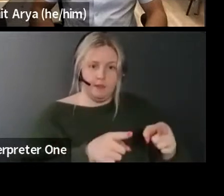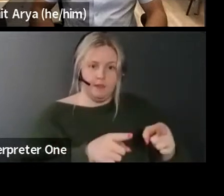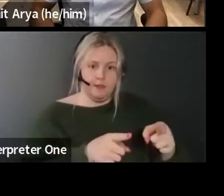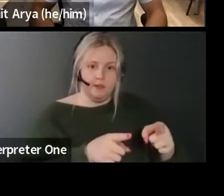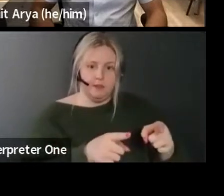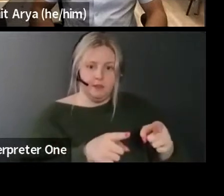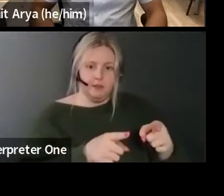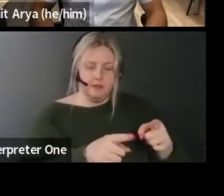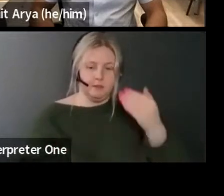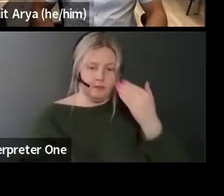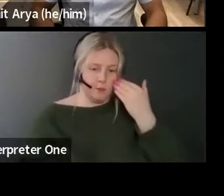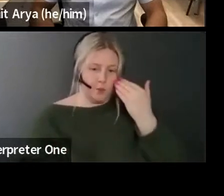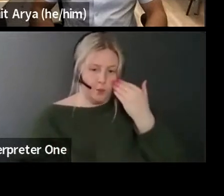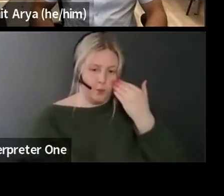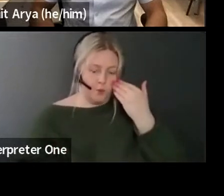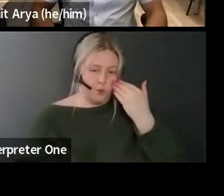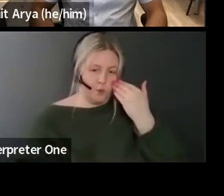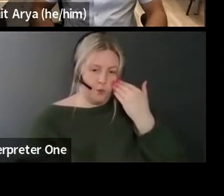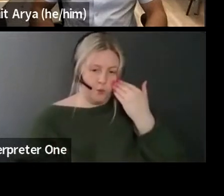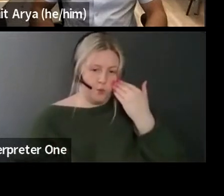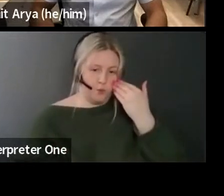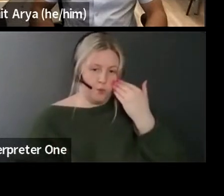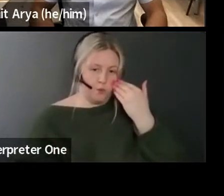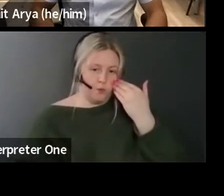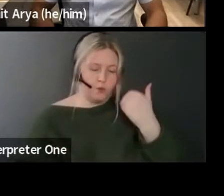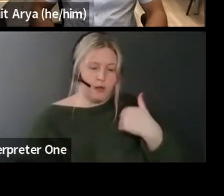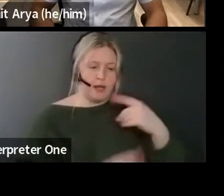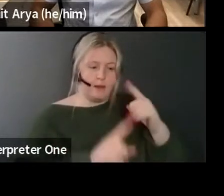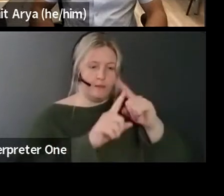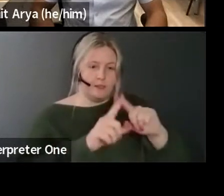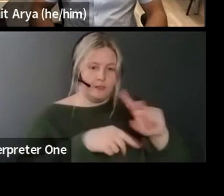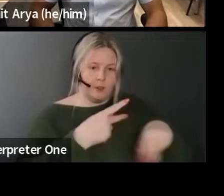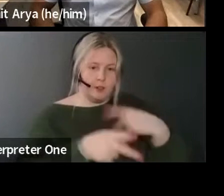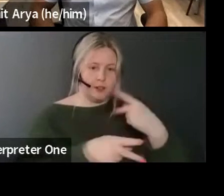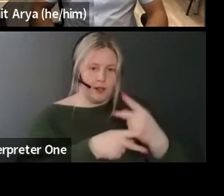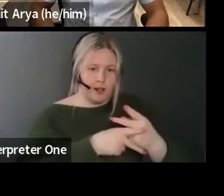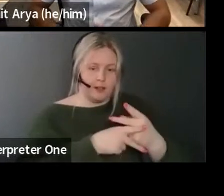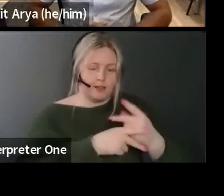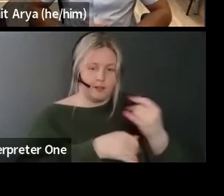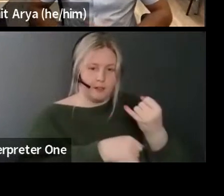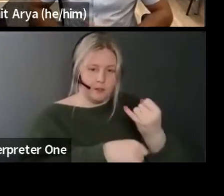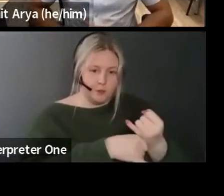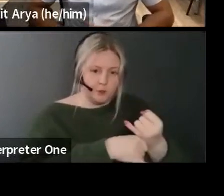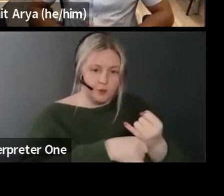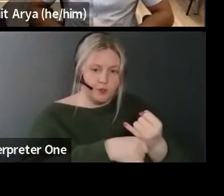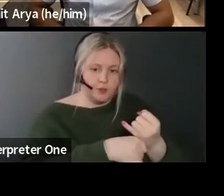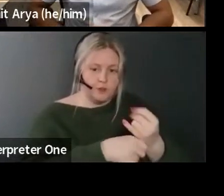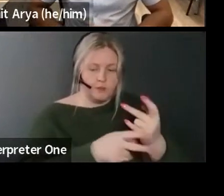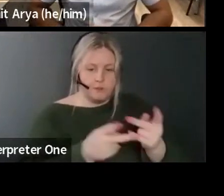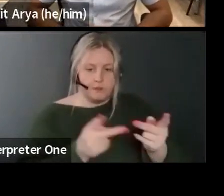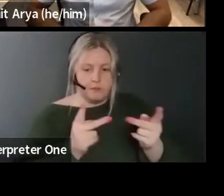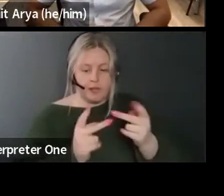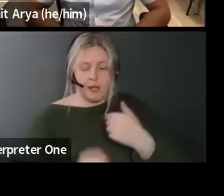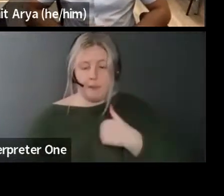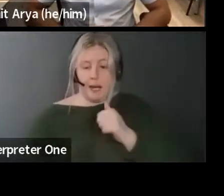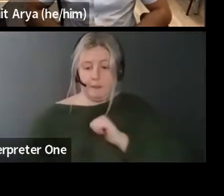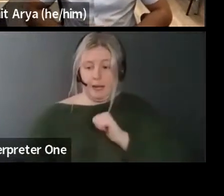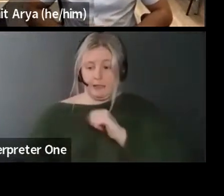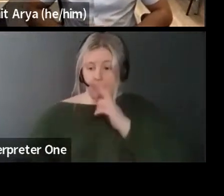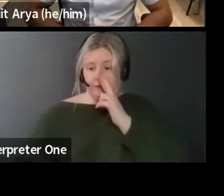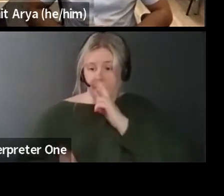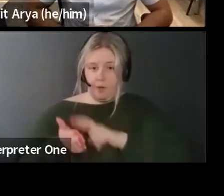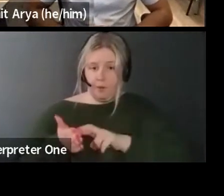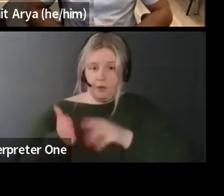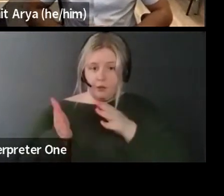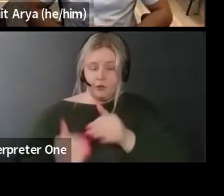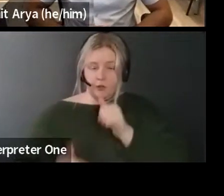there's a proliferation of various other types of institutions. Whether it be like I'm not a researcher, and like Megan